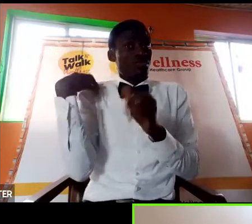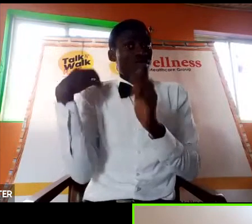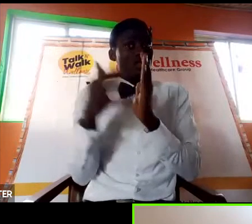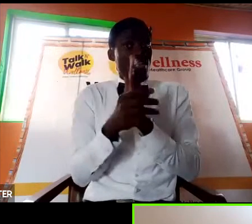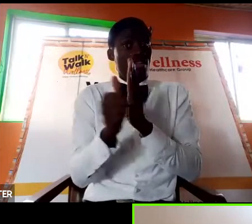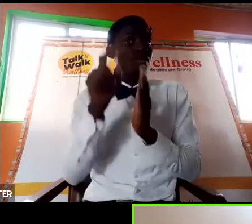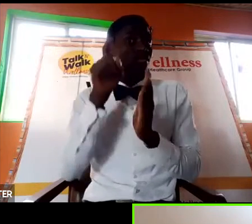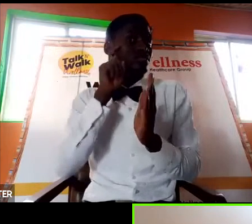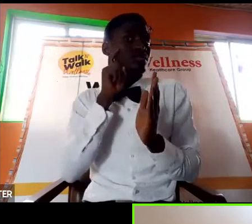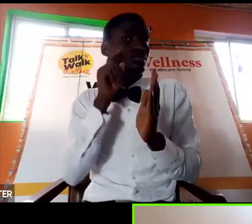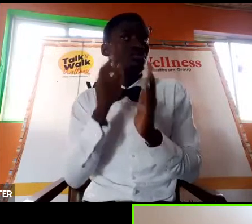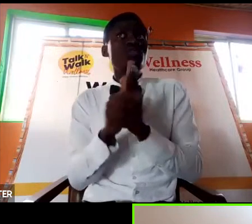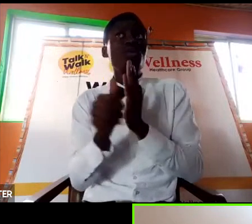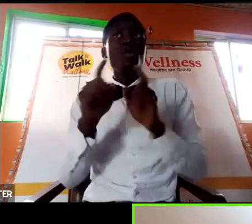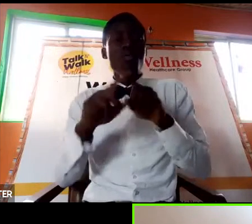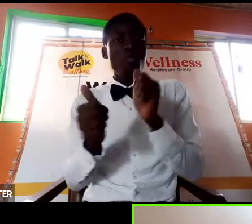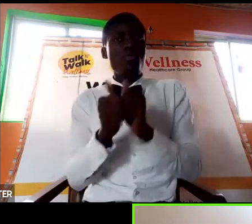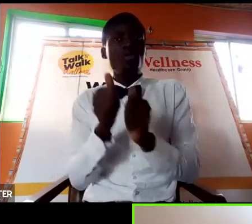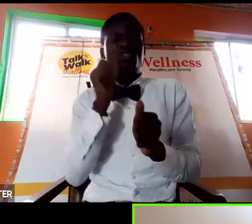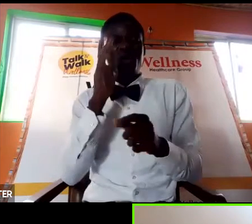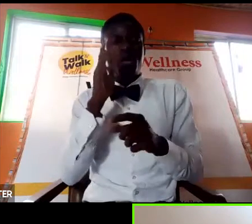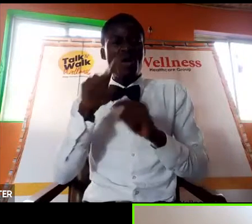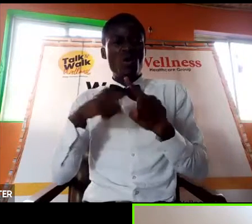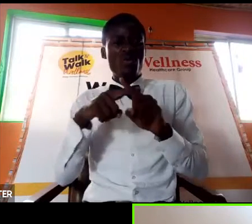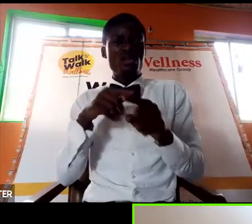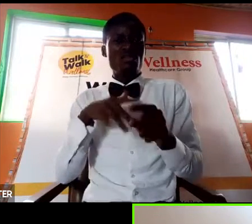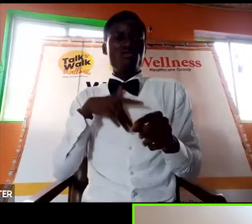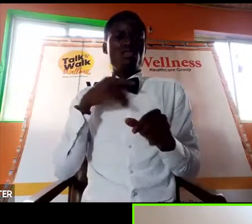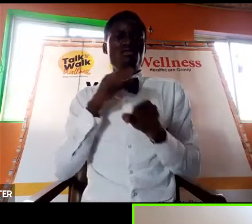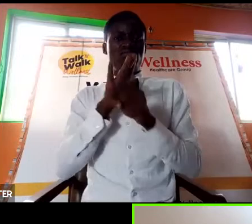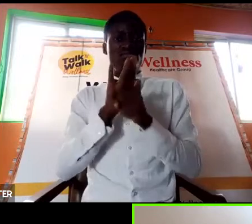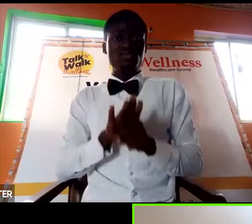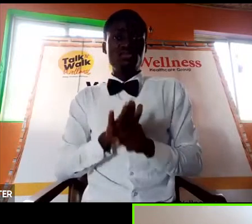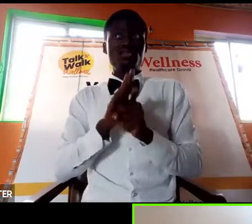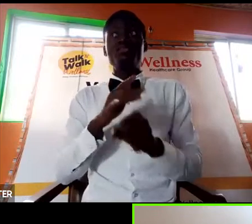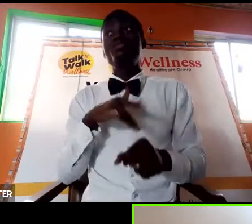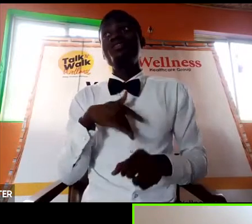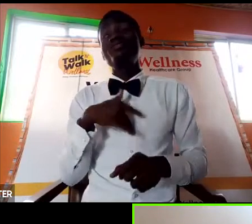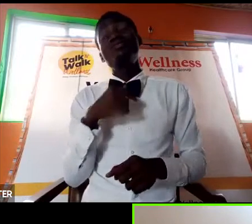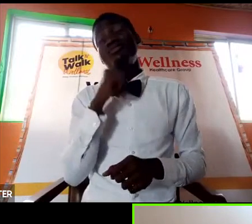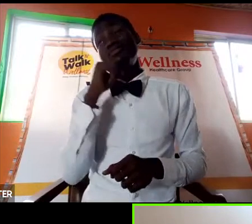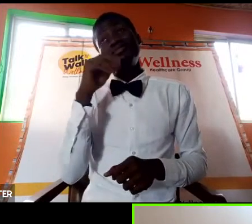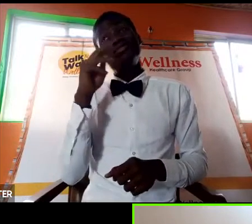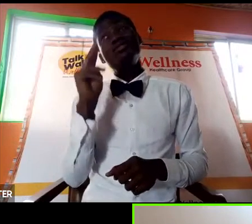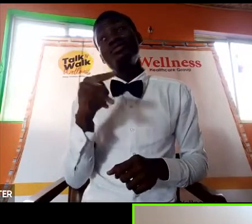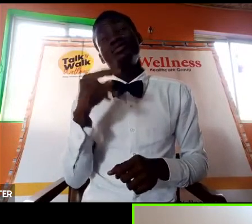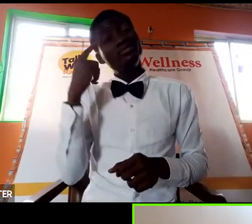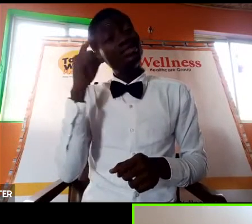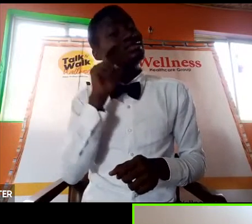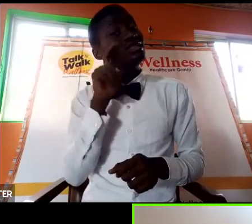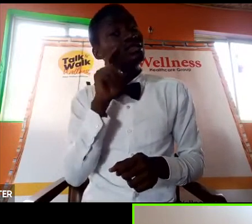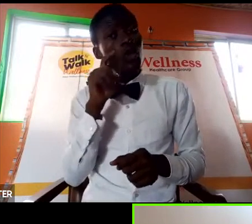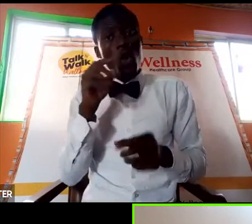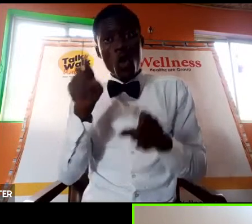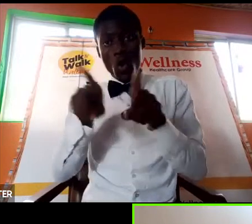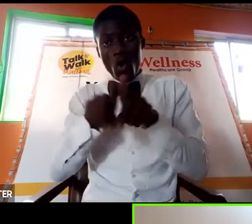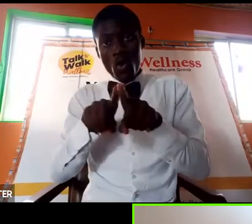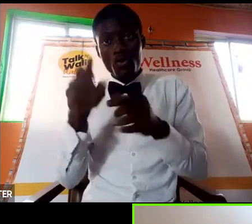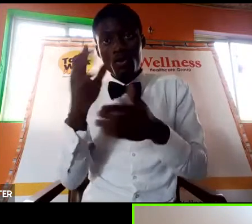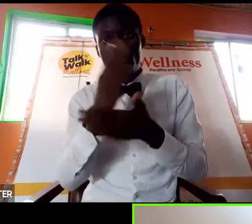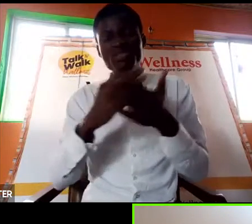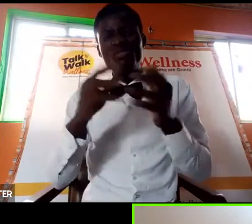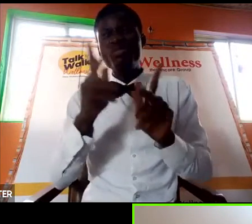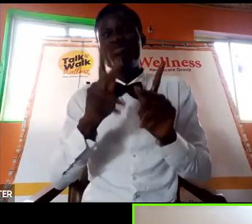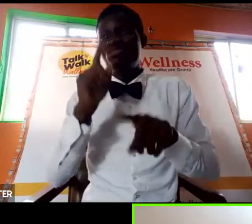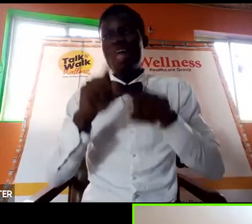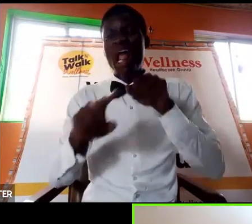right. Then for a lot of people, it's because they can't talk about their needs. Especially in Africa, you don't know, for example, it's because they